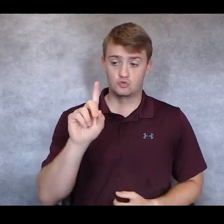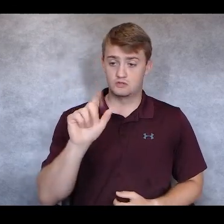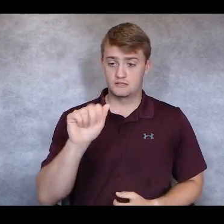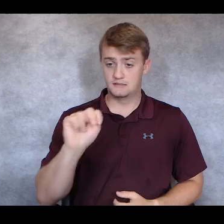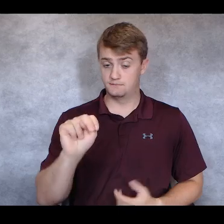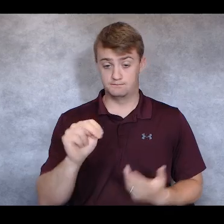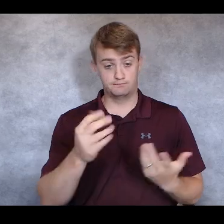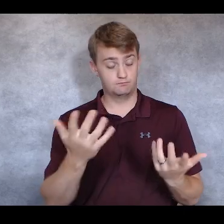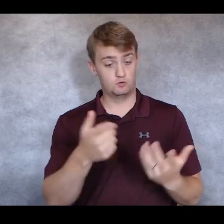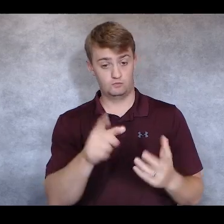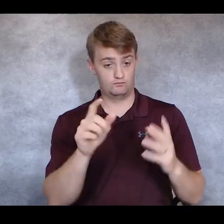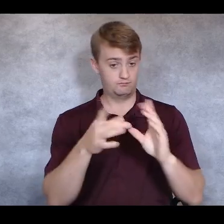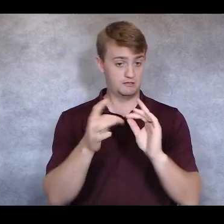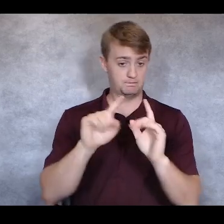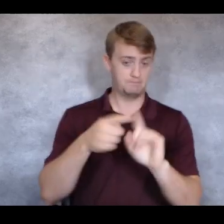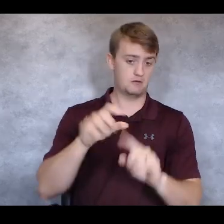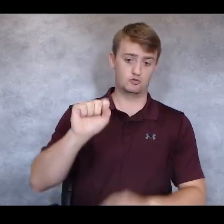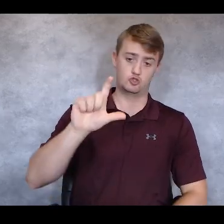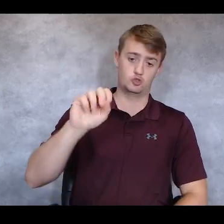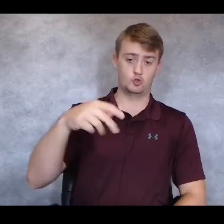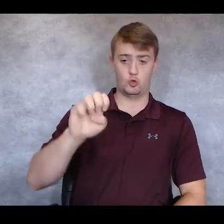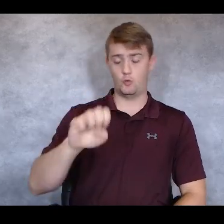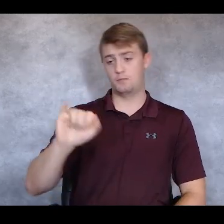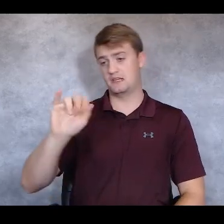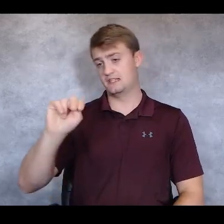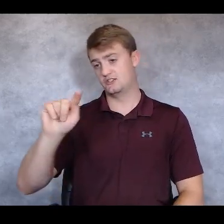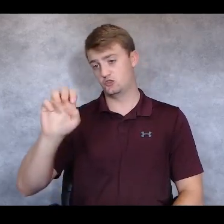Jordan, Okay. what can you tell us about slope intercept form?